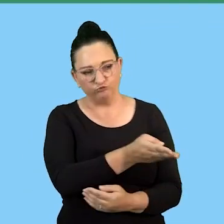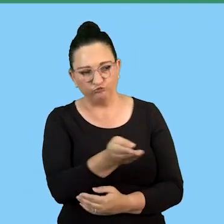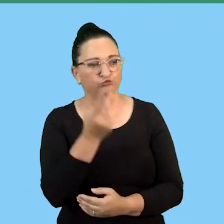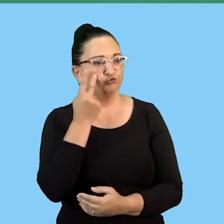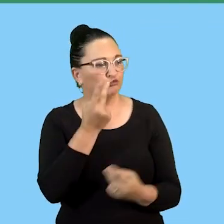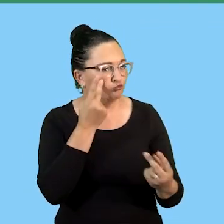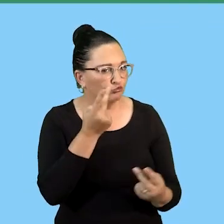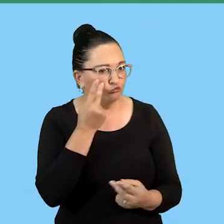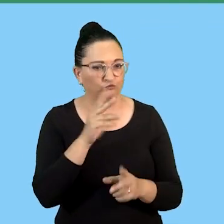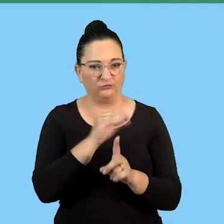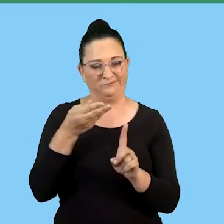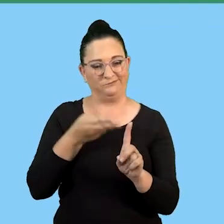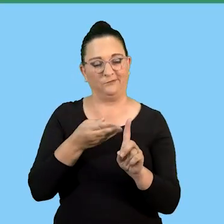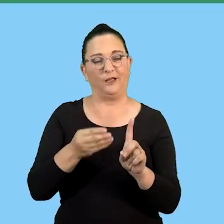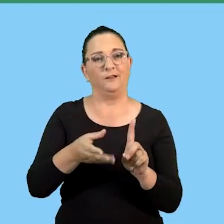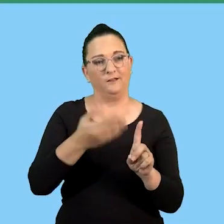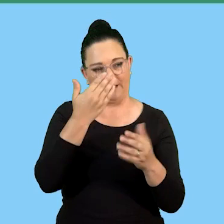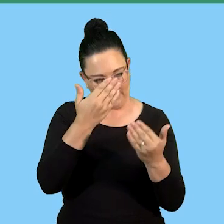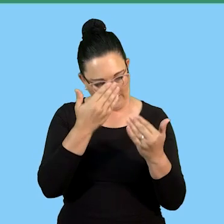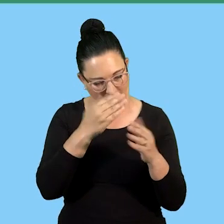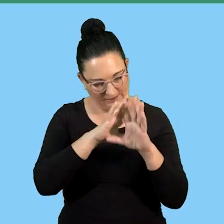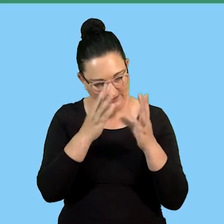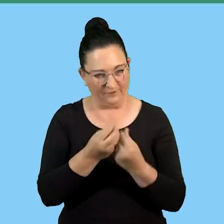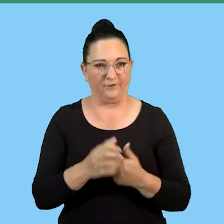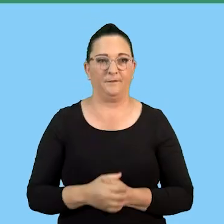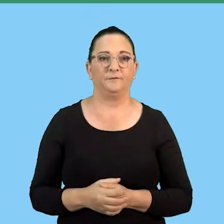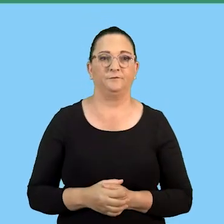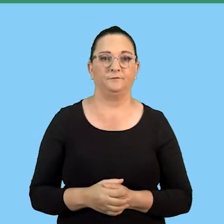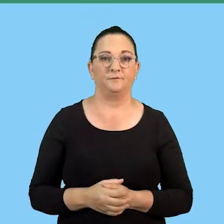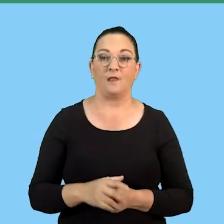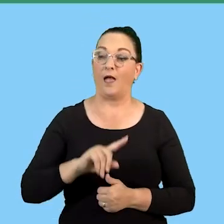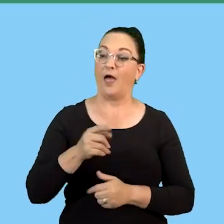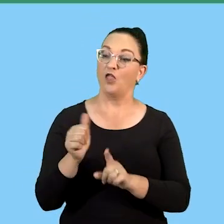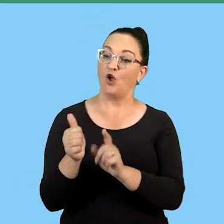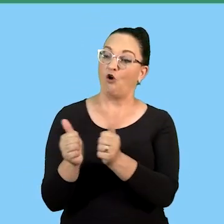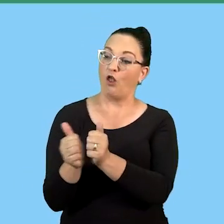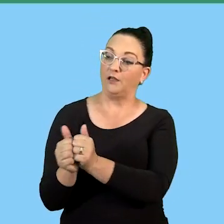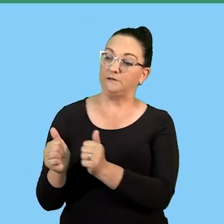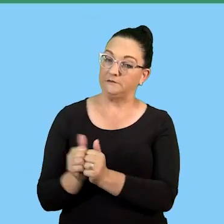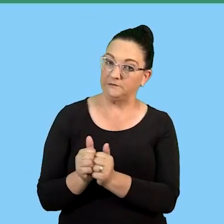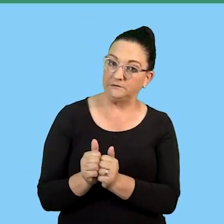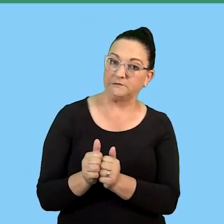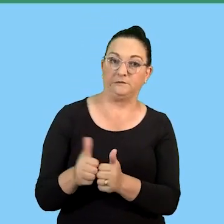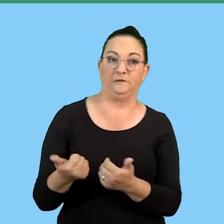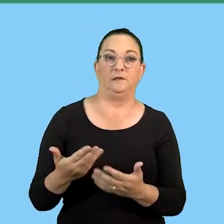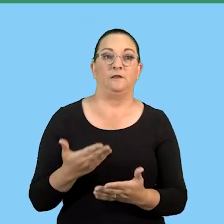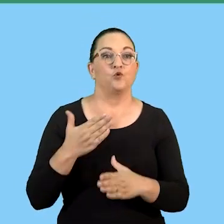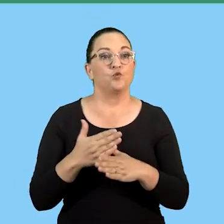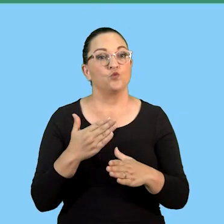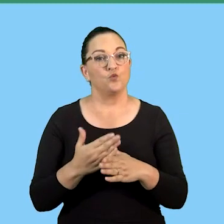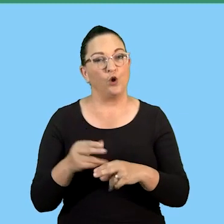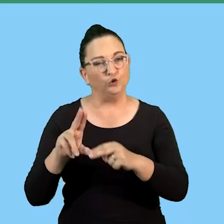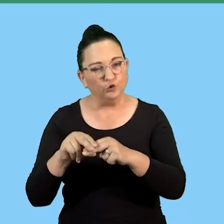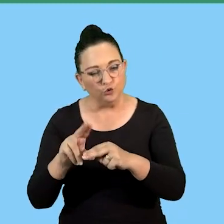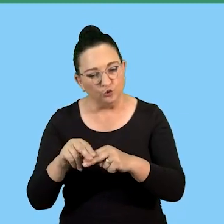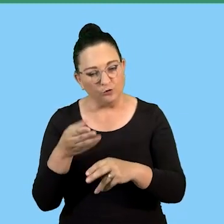to the business. We also introduce them to fellow colleagues and also the work unit and the work